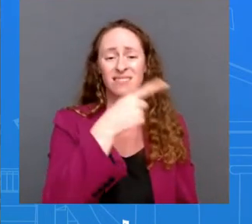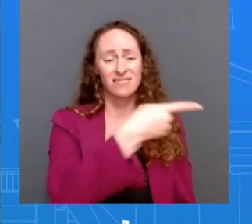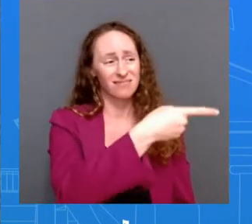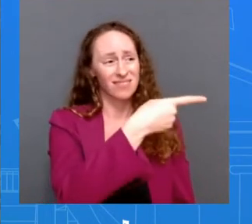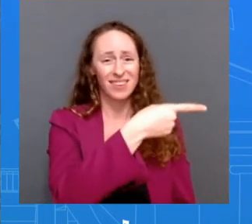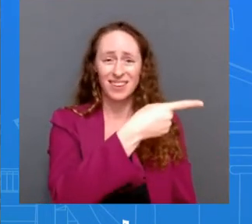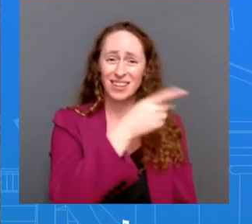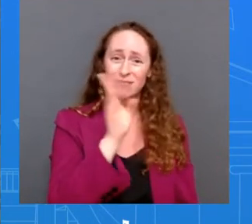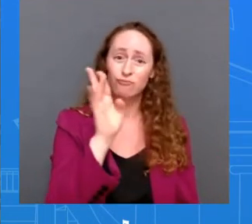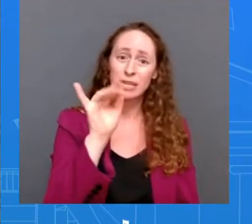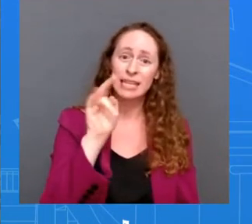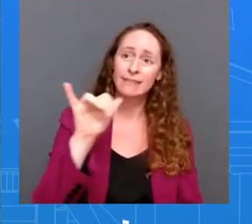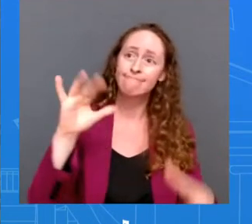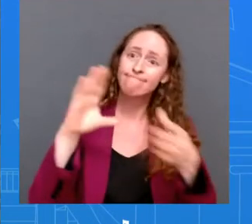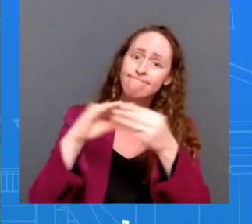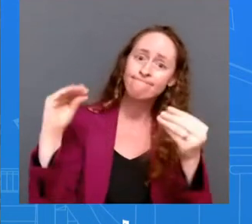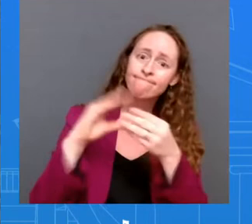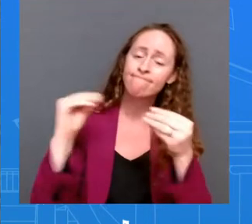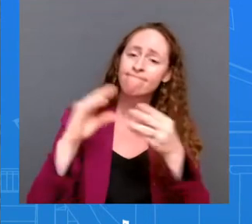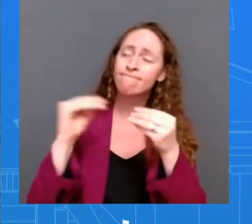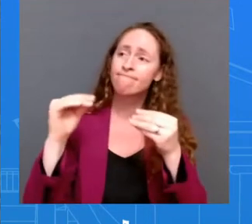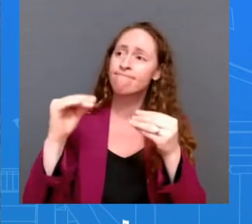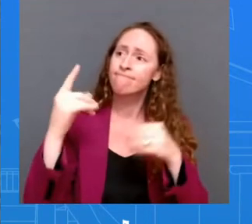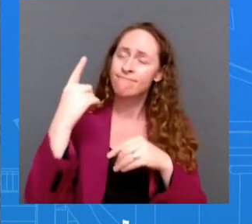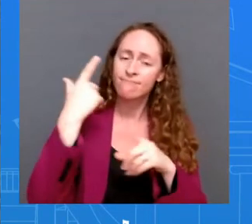at least make public the fact that there was a proposal.